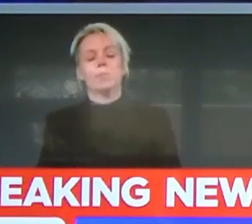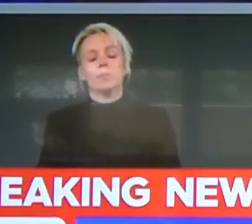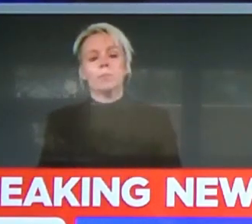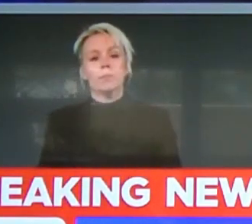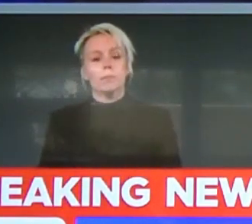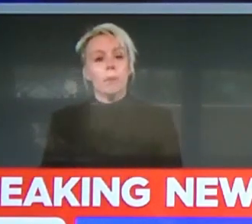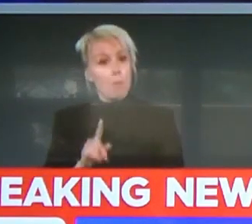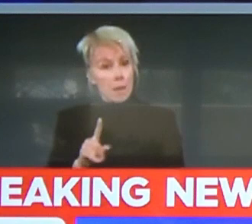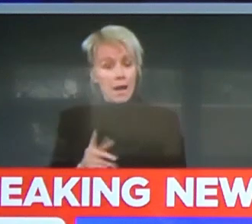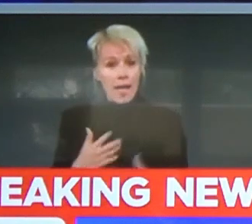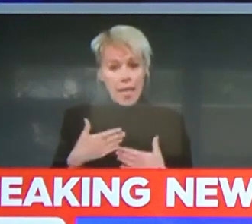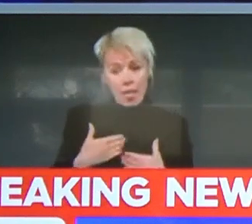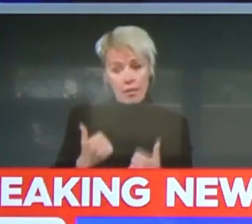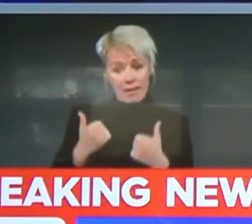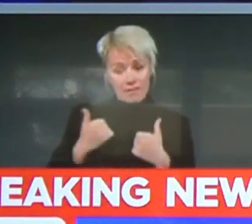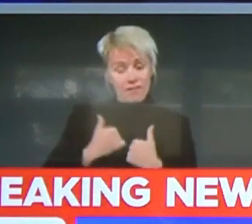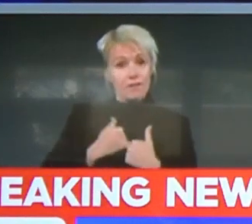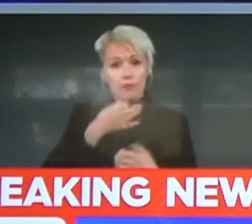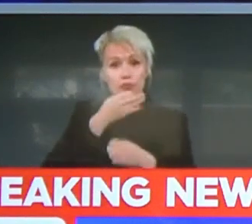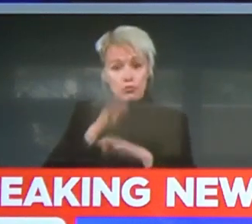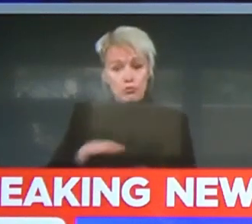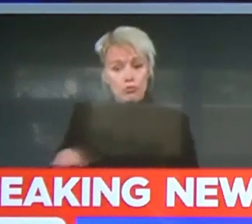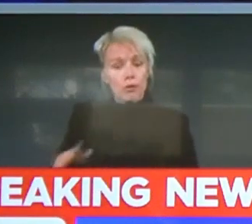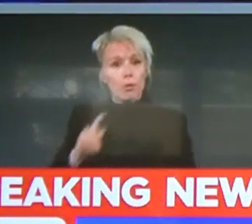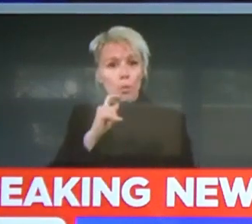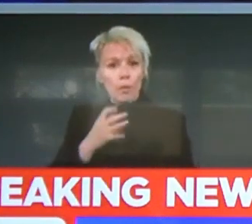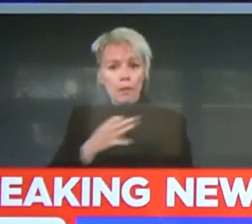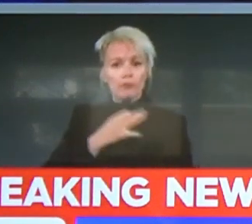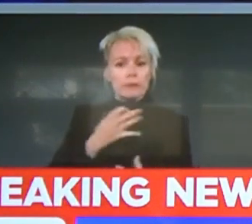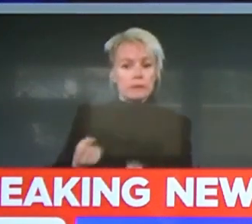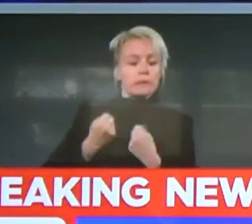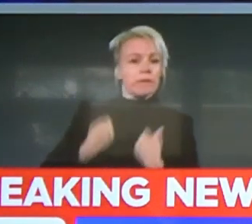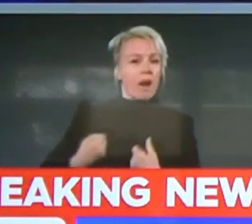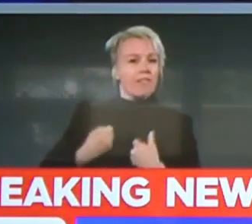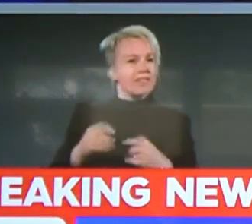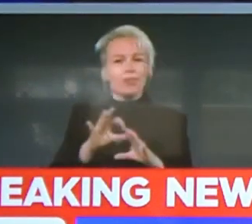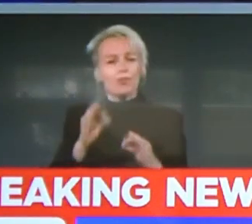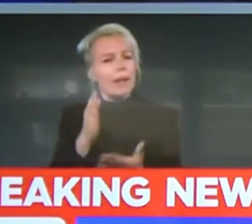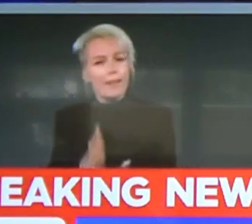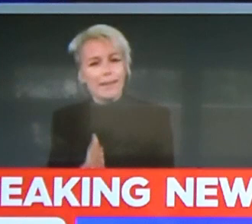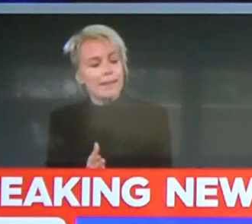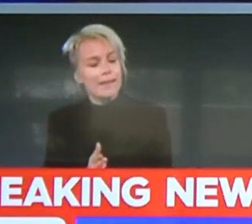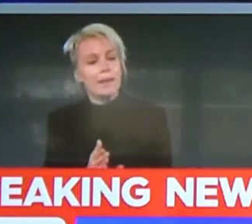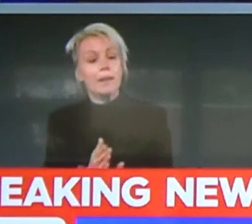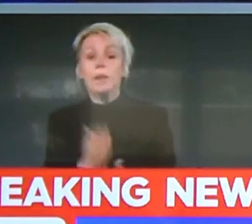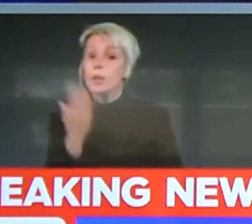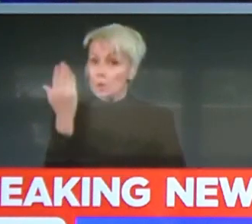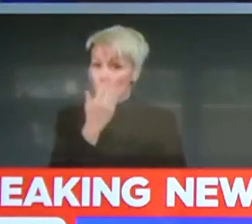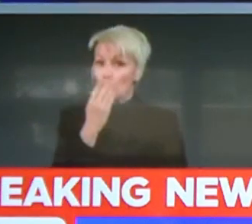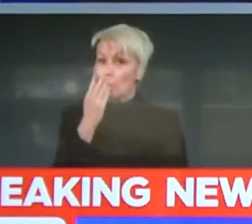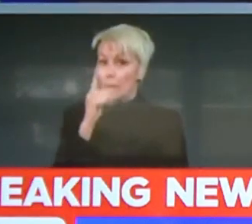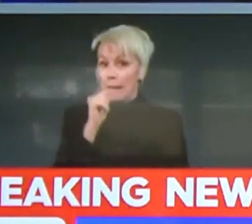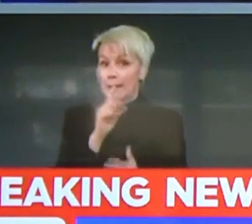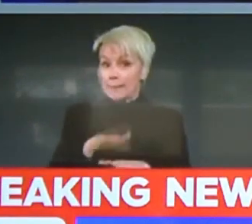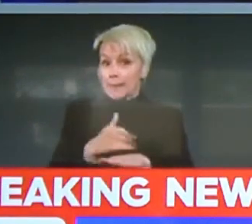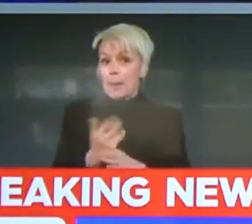fit, healthy children, as vulnerable people with this virus, and schools can do a lot of things to make them a safe